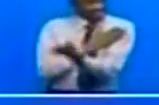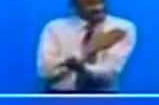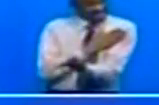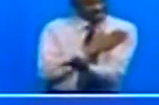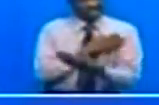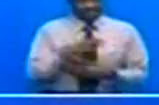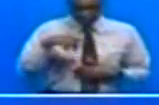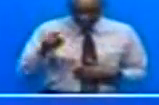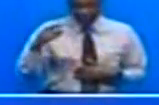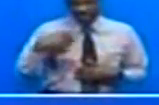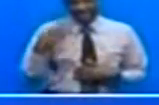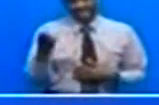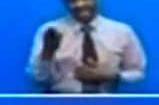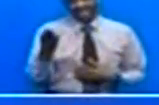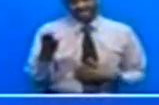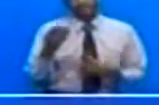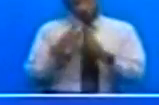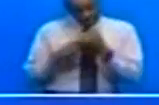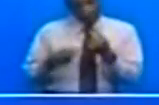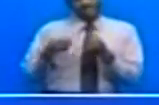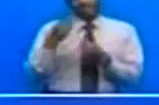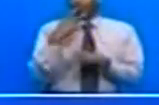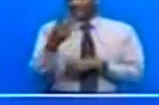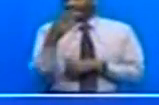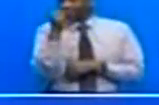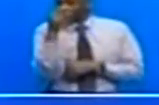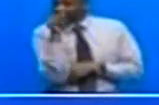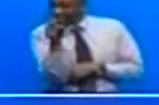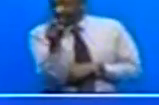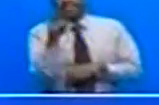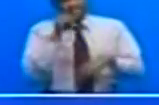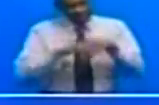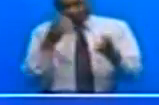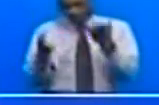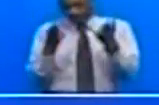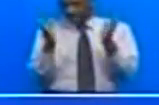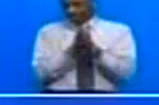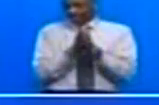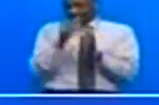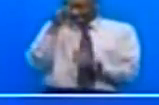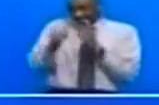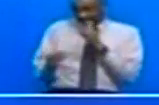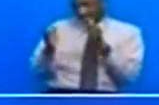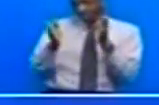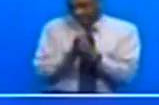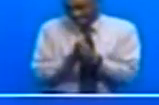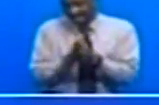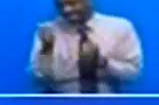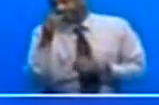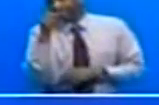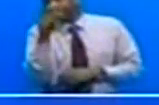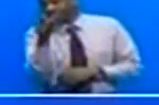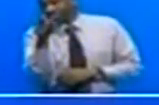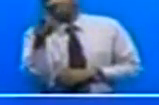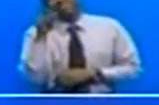here. They have been running both of them the last 250 meters. But when you compare his last one, last 50 meters,